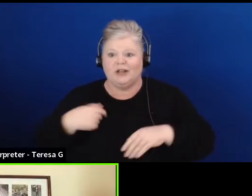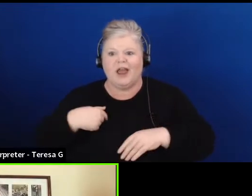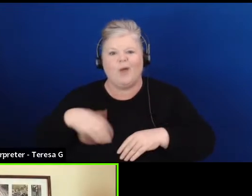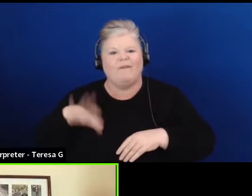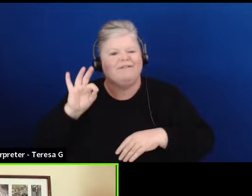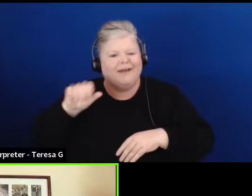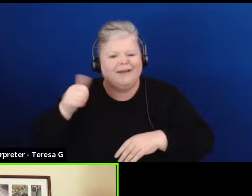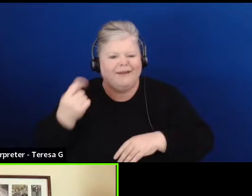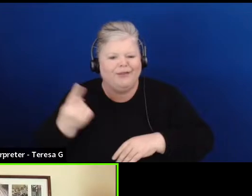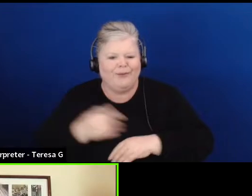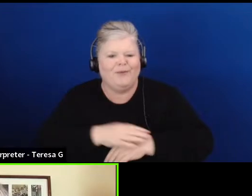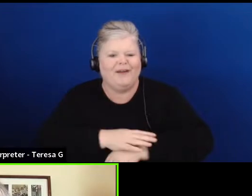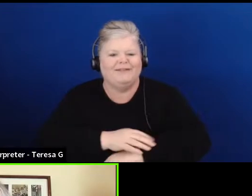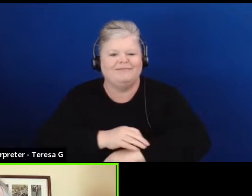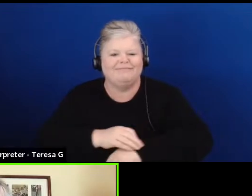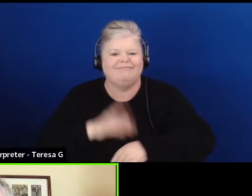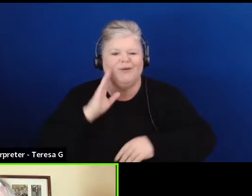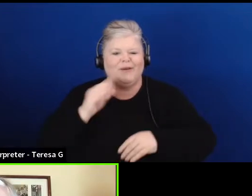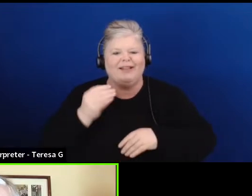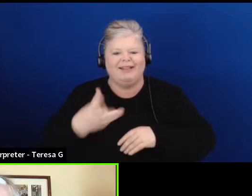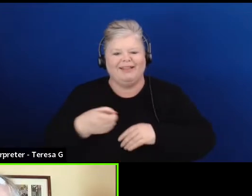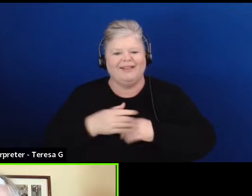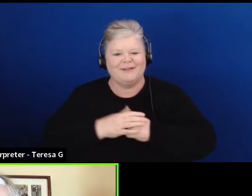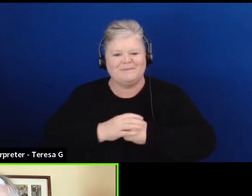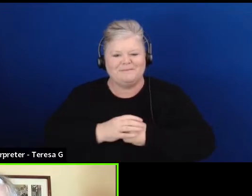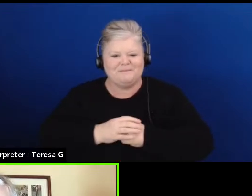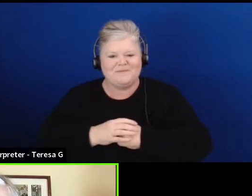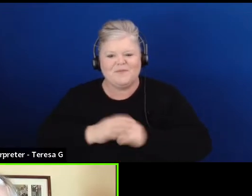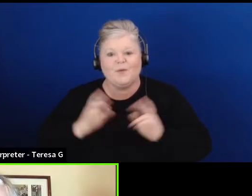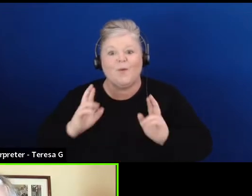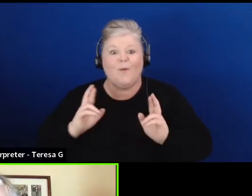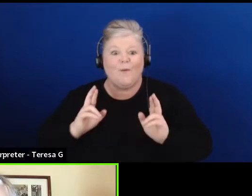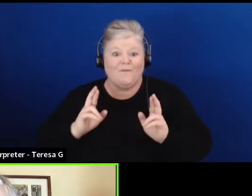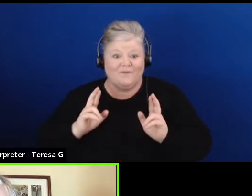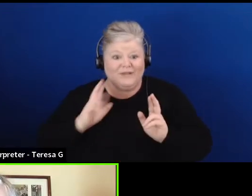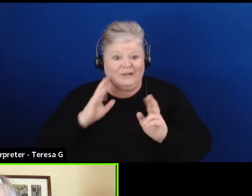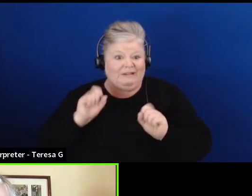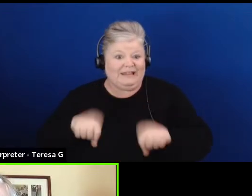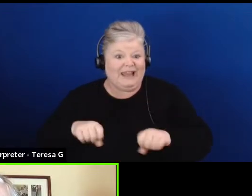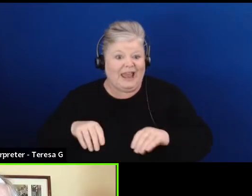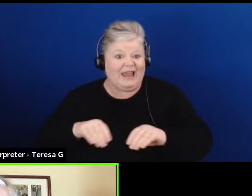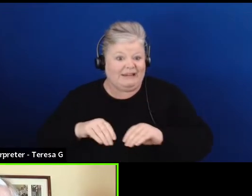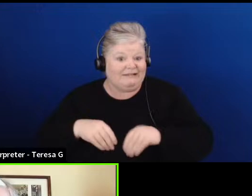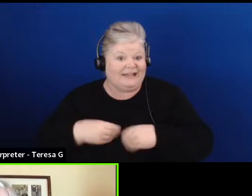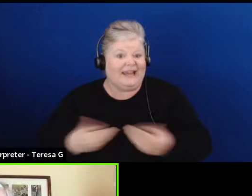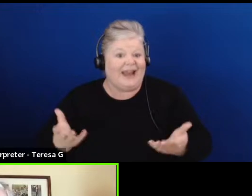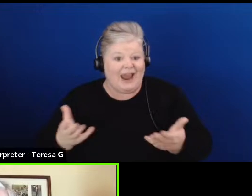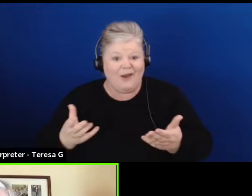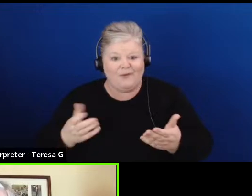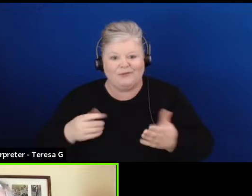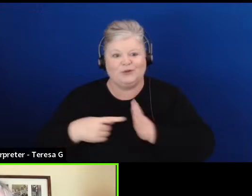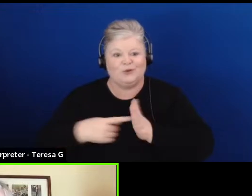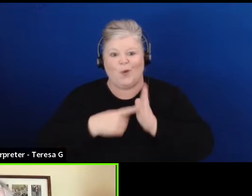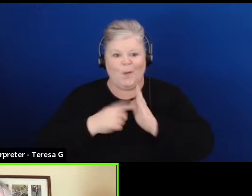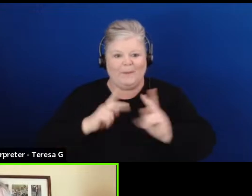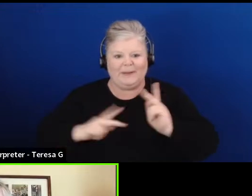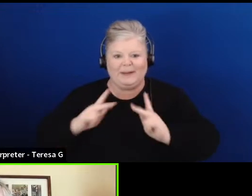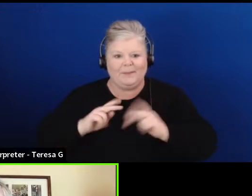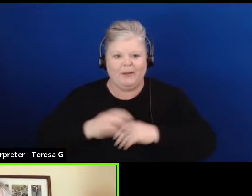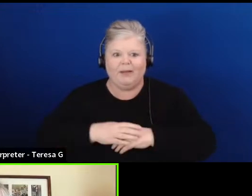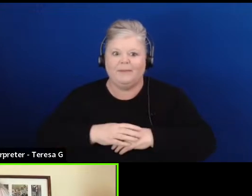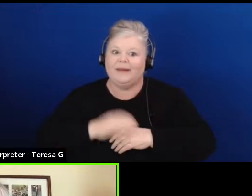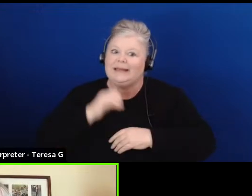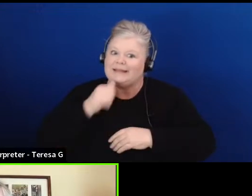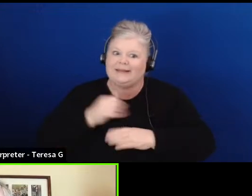one and get it to you and hopefully get it out to people so they can see what it looks like, but it doesn't cover up the